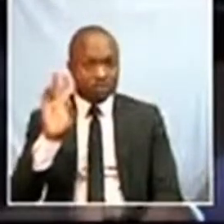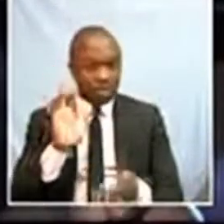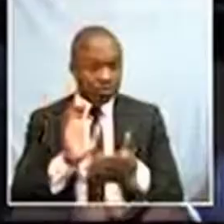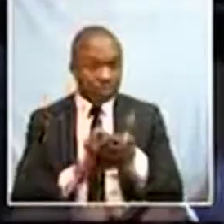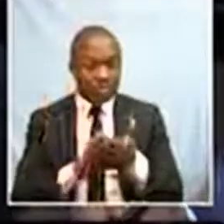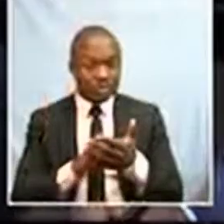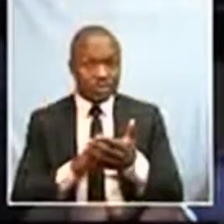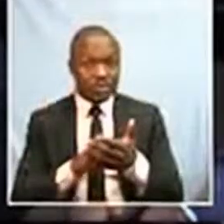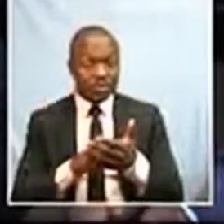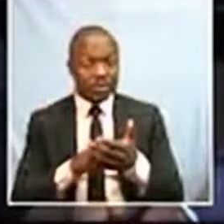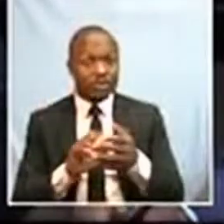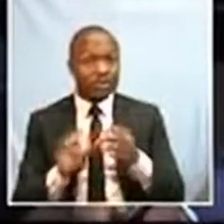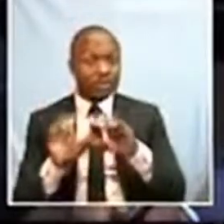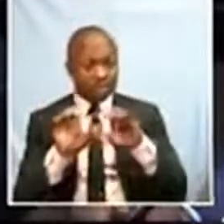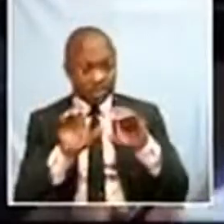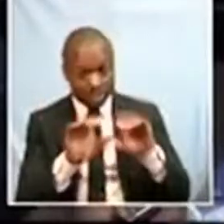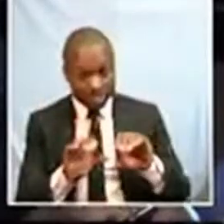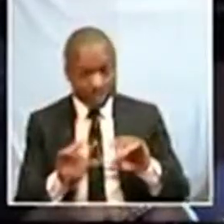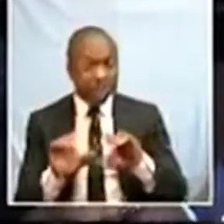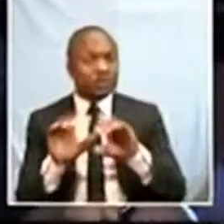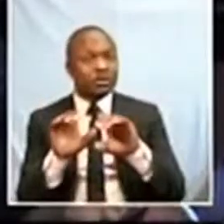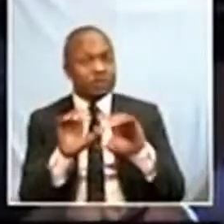147,000. So when doing the